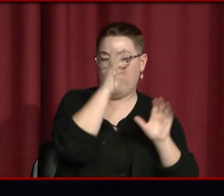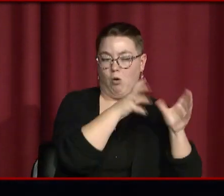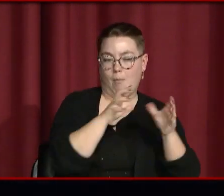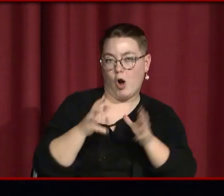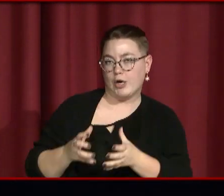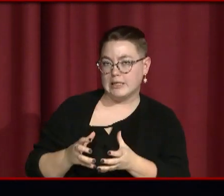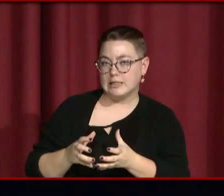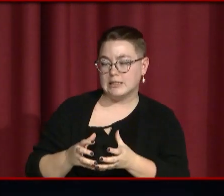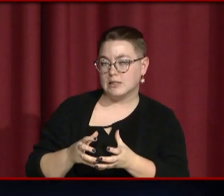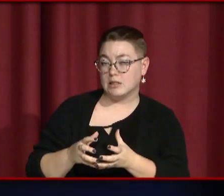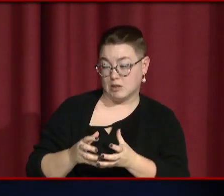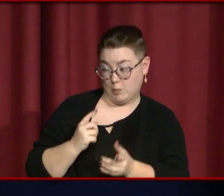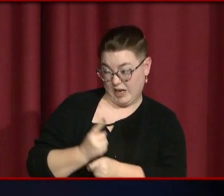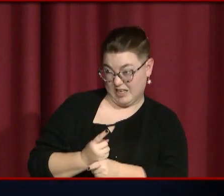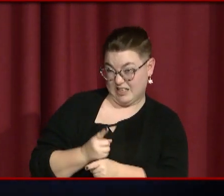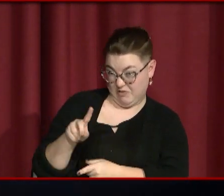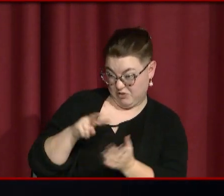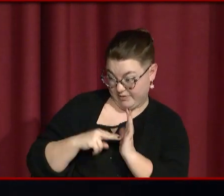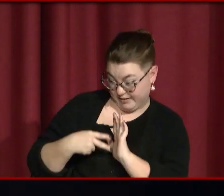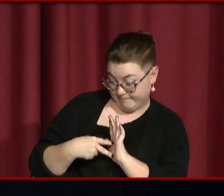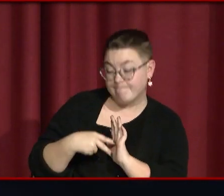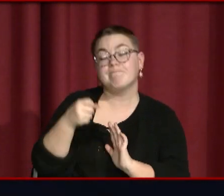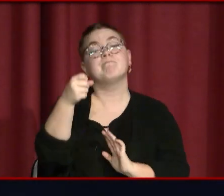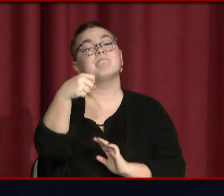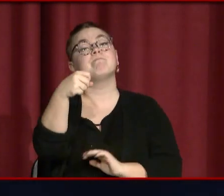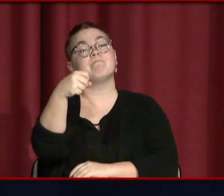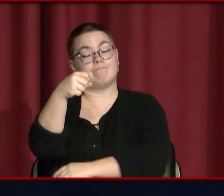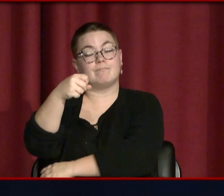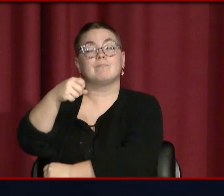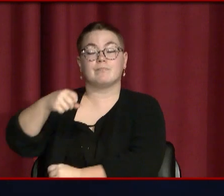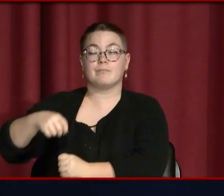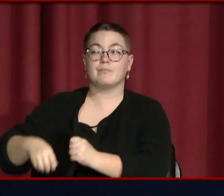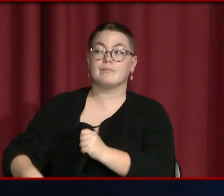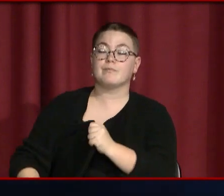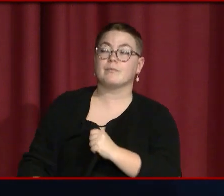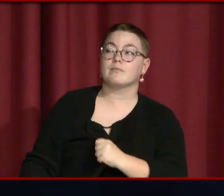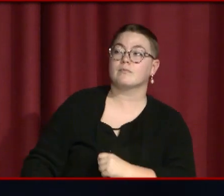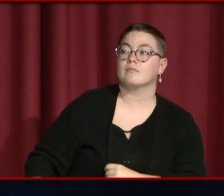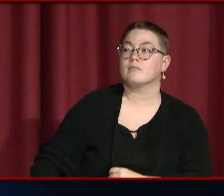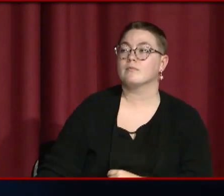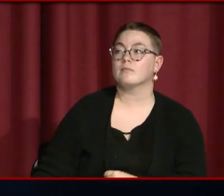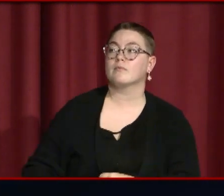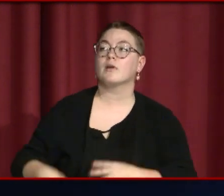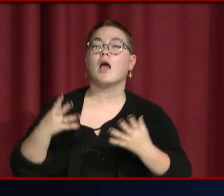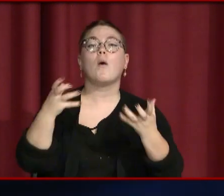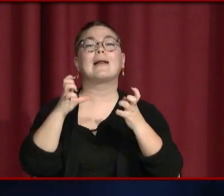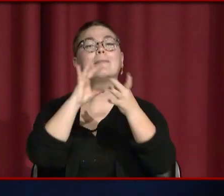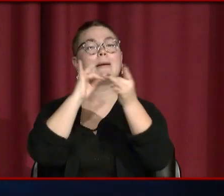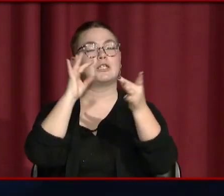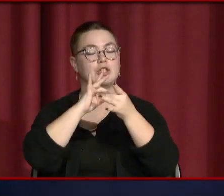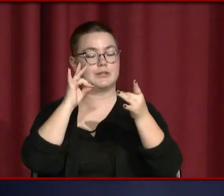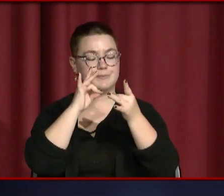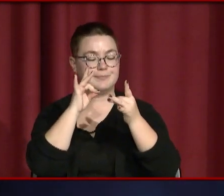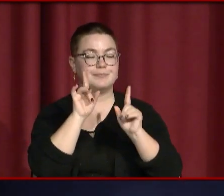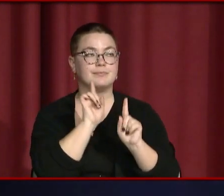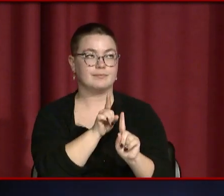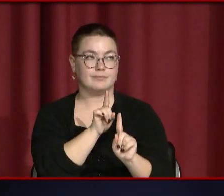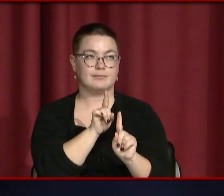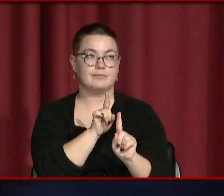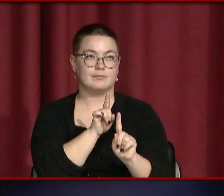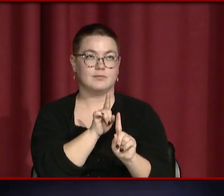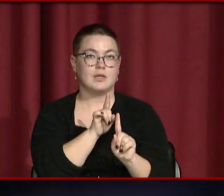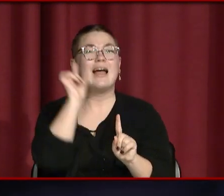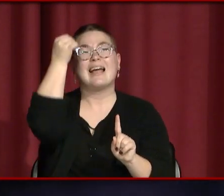from other areas. Yeah, and what I'll say is this, like the reason why, let's not worry